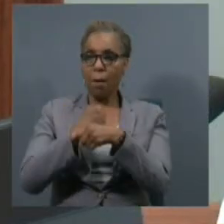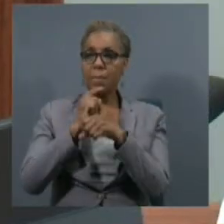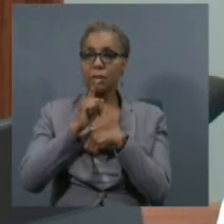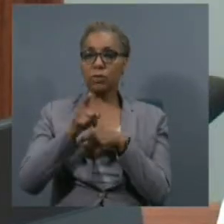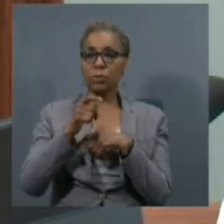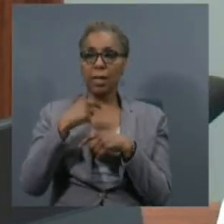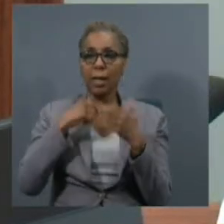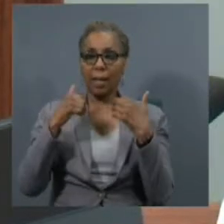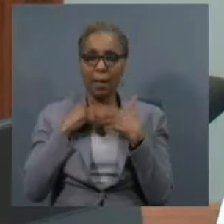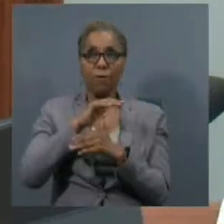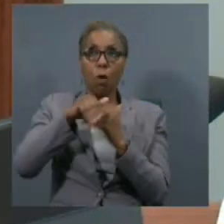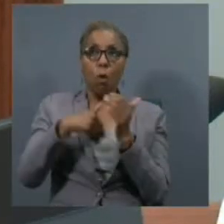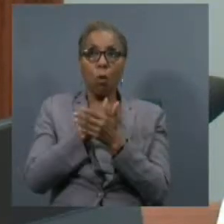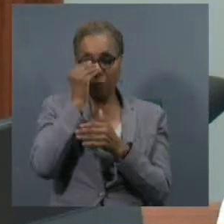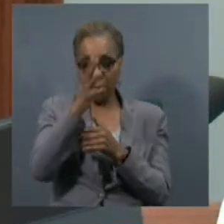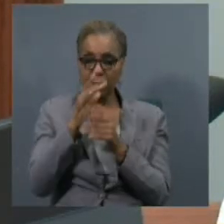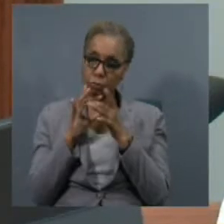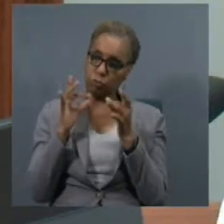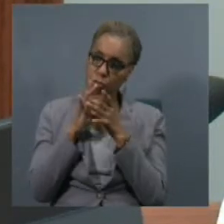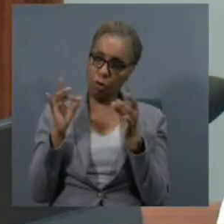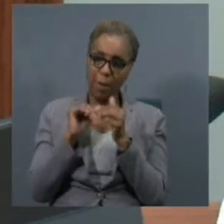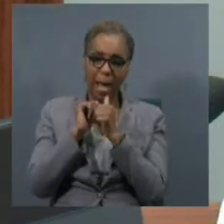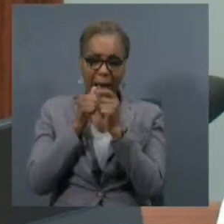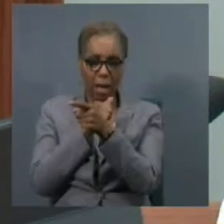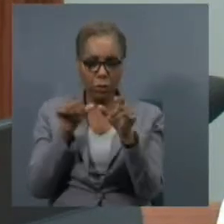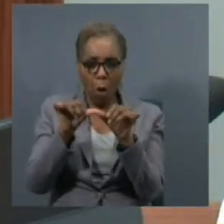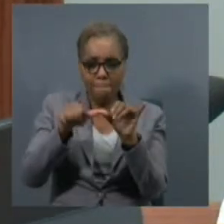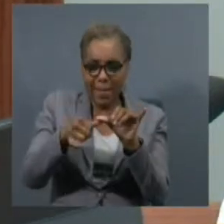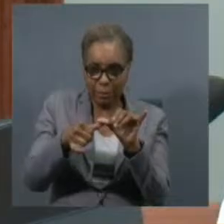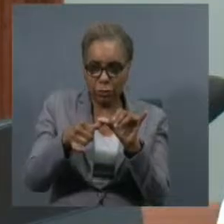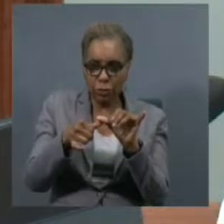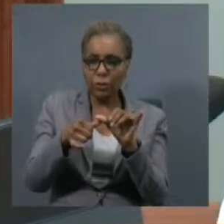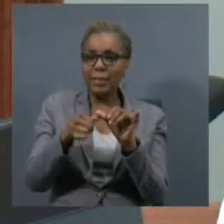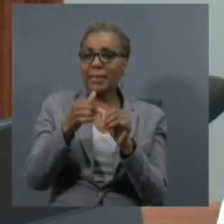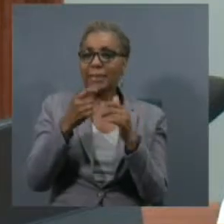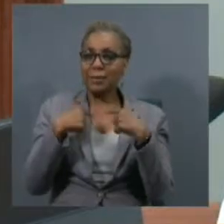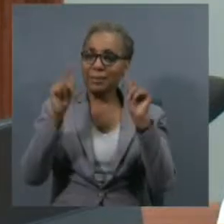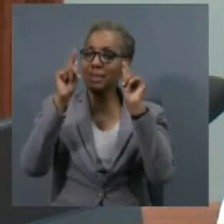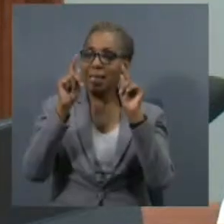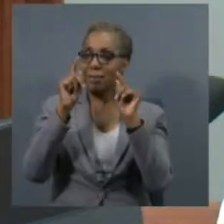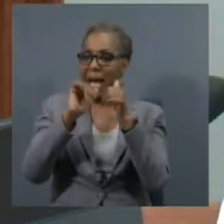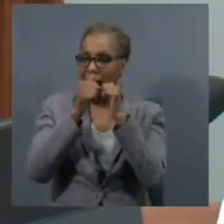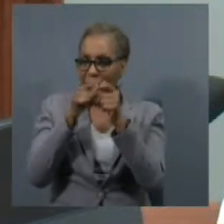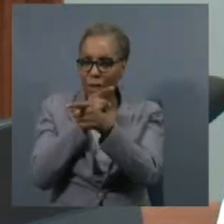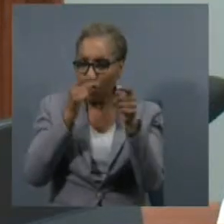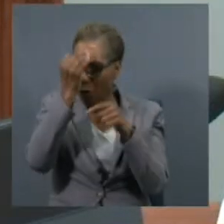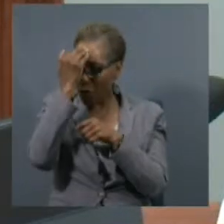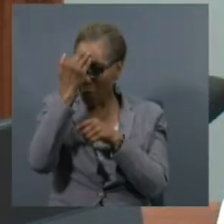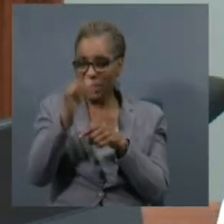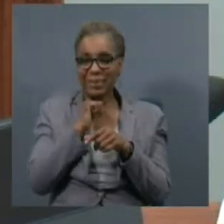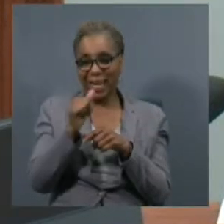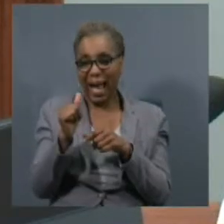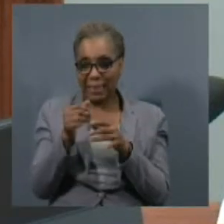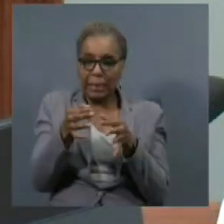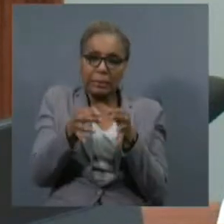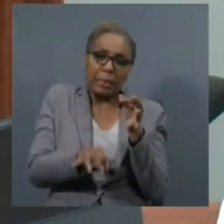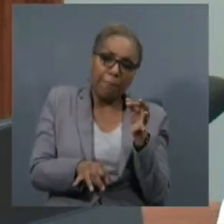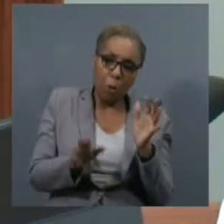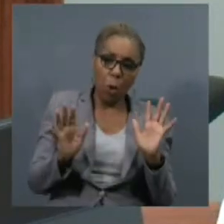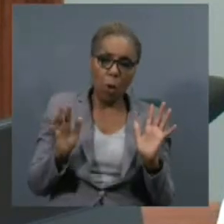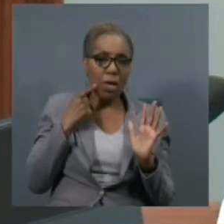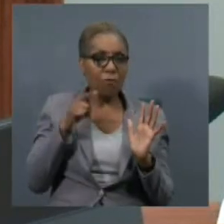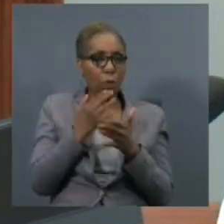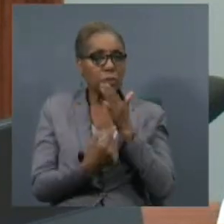the information to talk about how do you measure success, and it's just not so simple